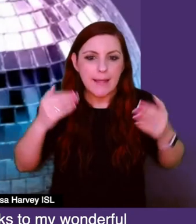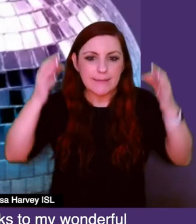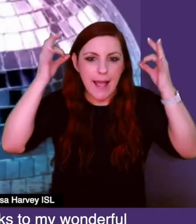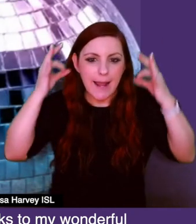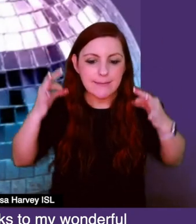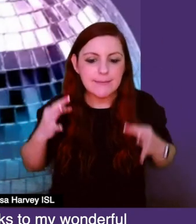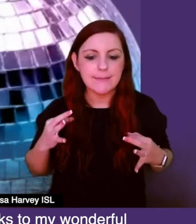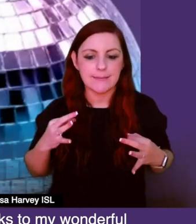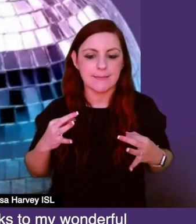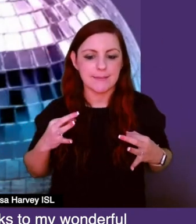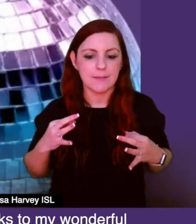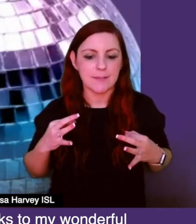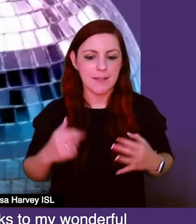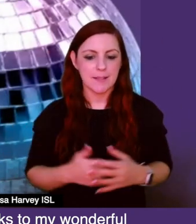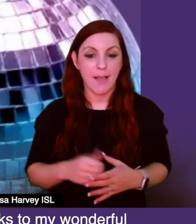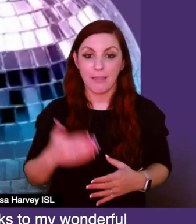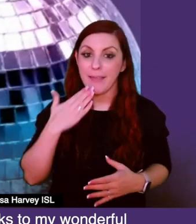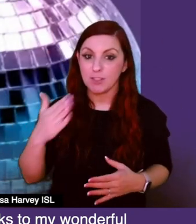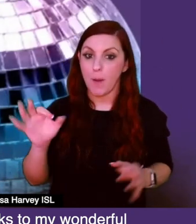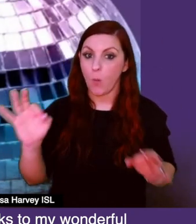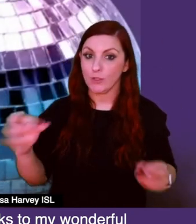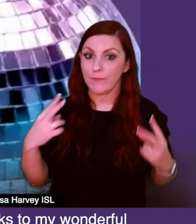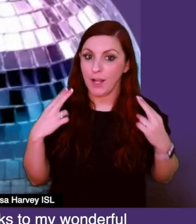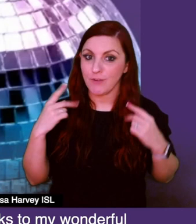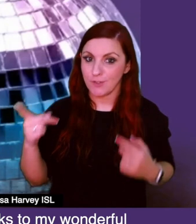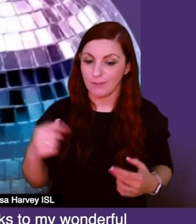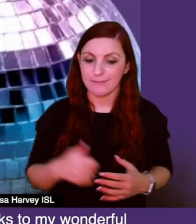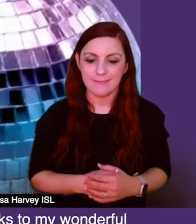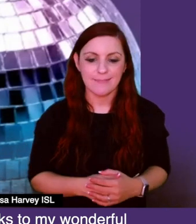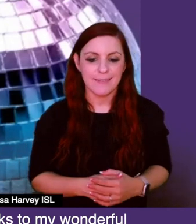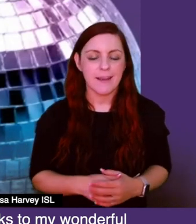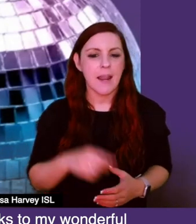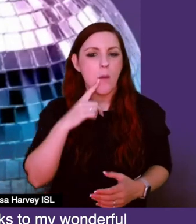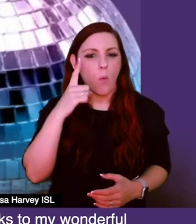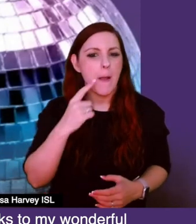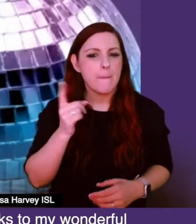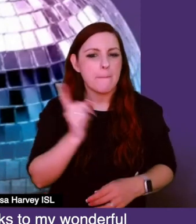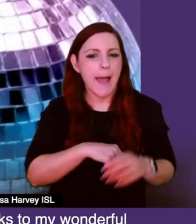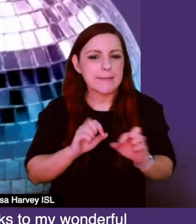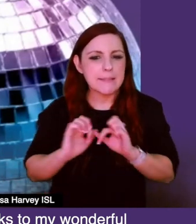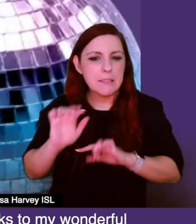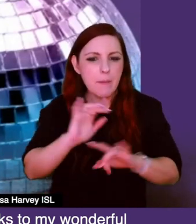tied to my wonderful hairdresser. And I'm wearing a black